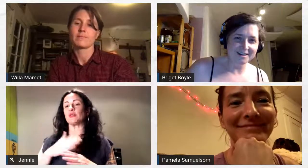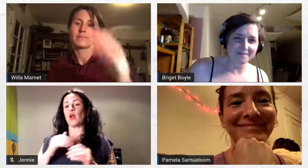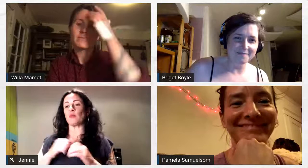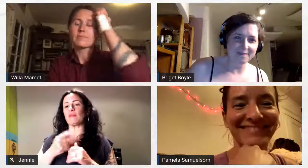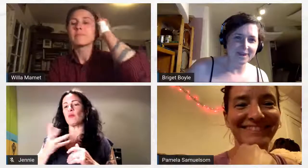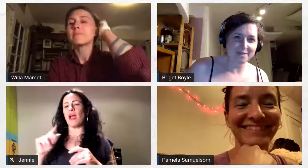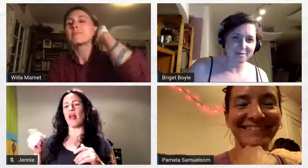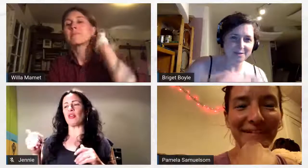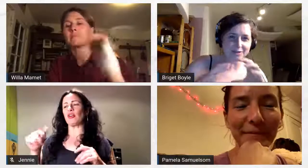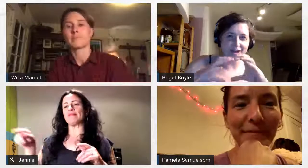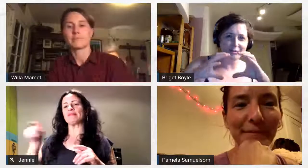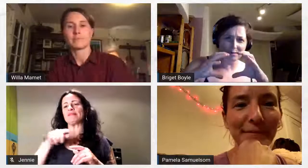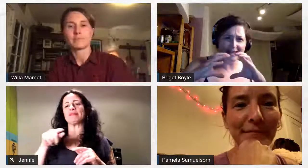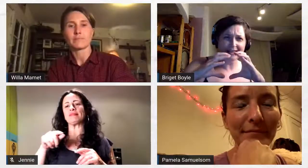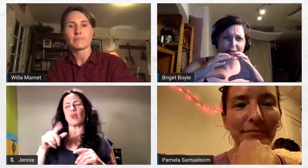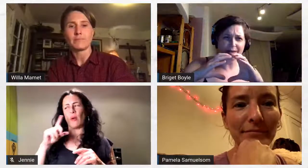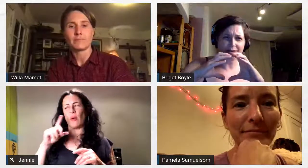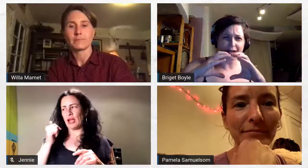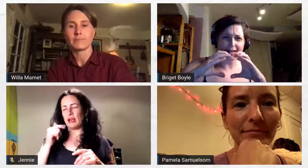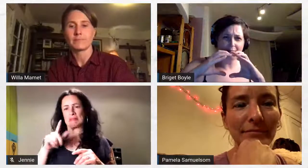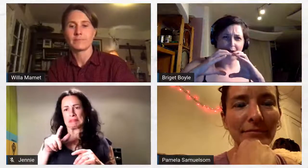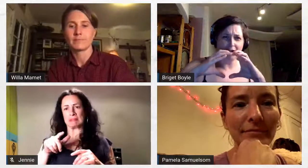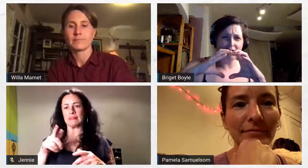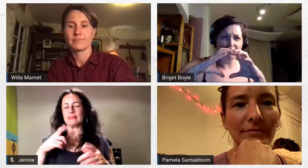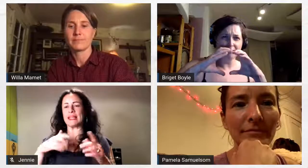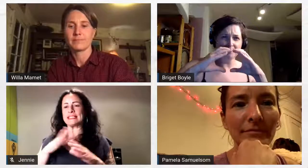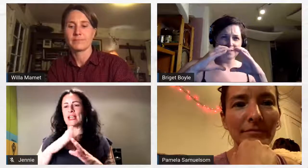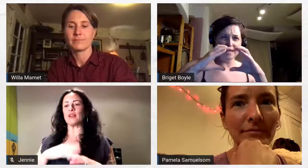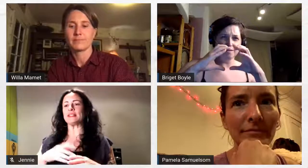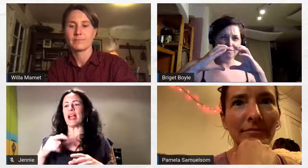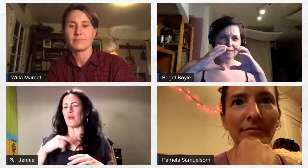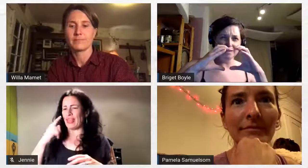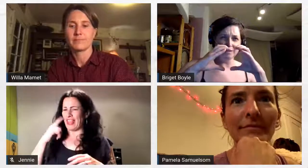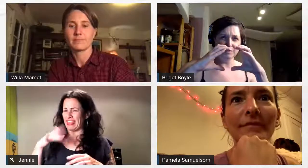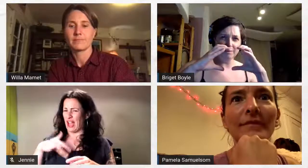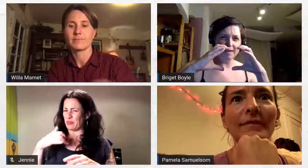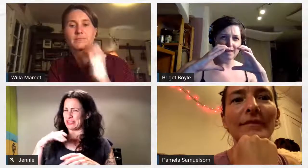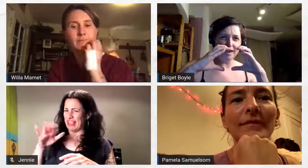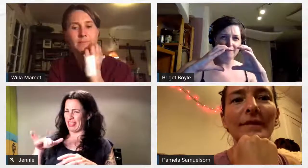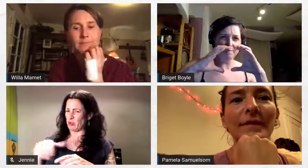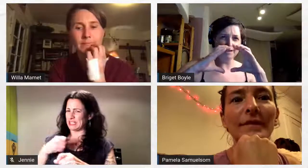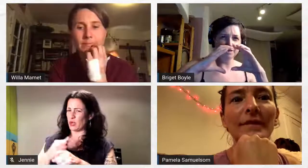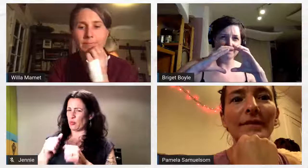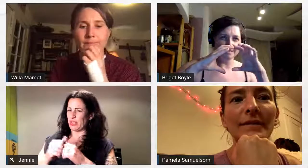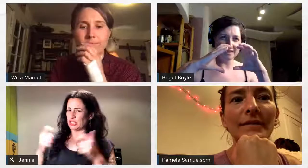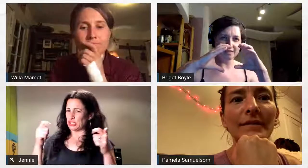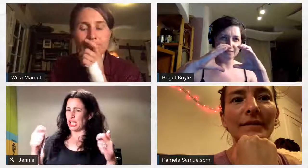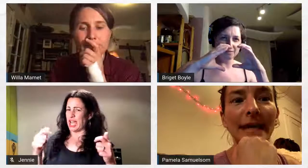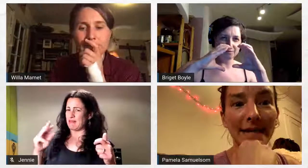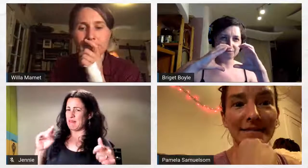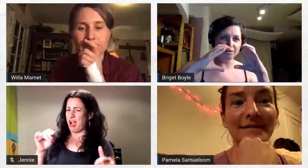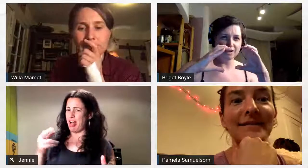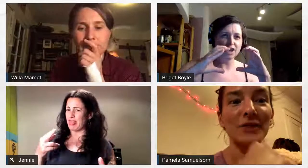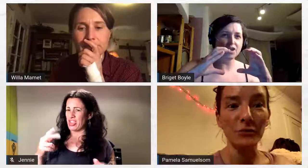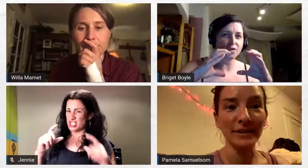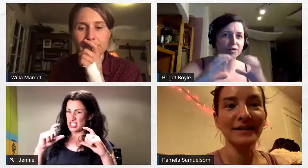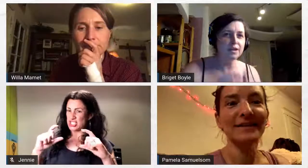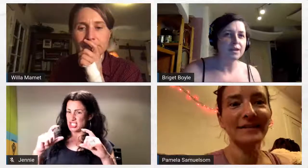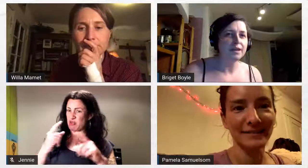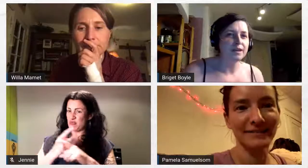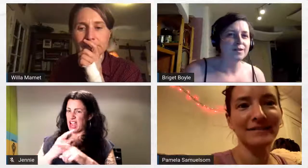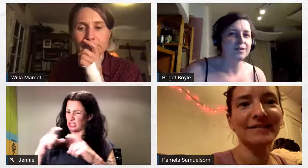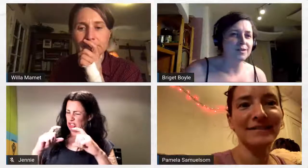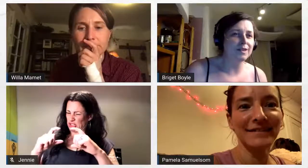And there was a giant, was that the year with the giant moth? There was like this, do you remember that? I have a picture of it. It's like this. Yes, totally.